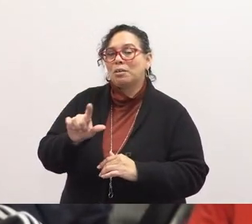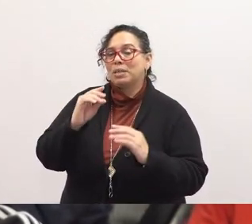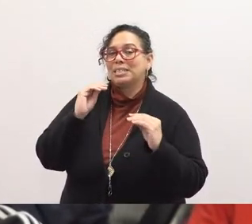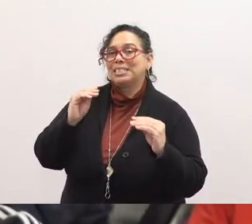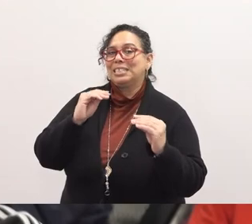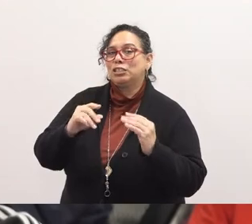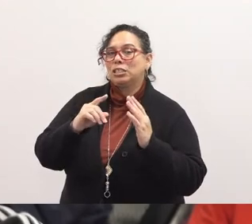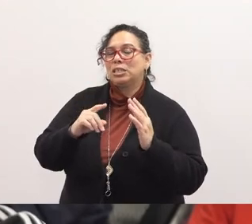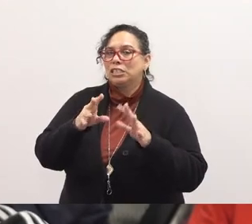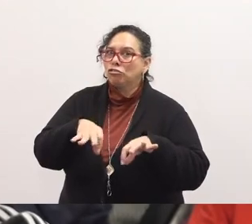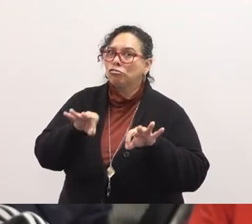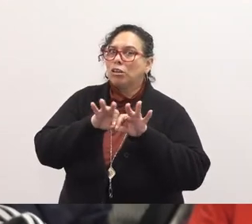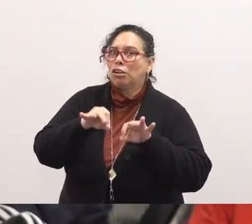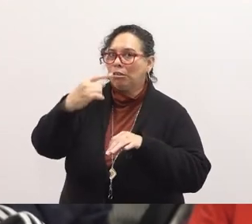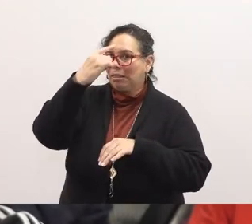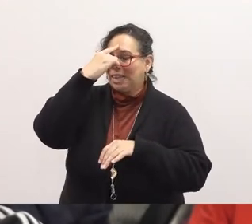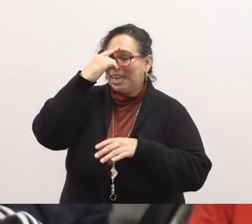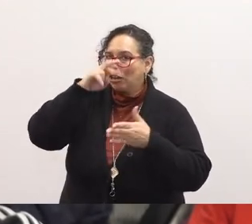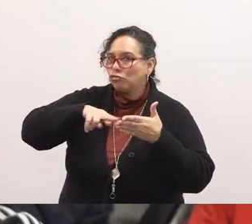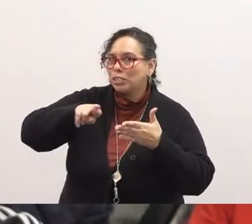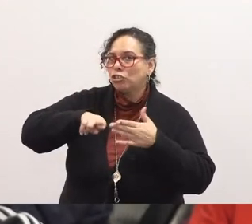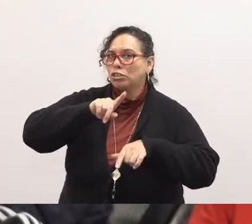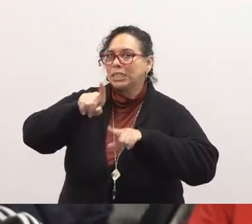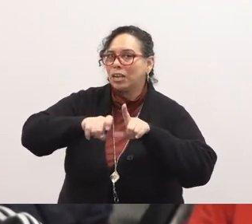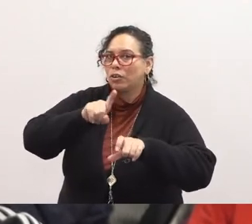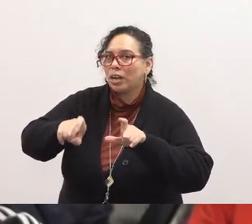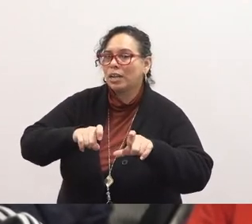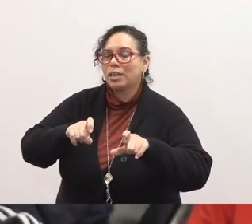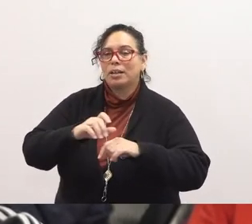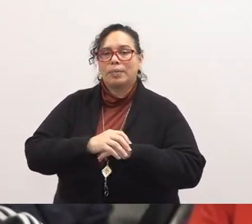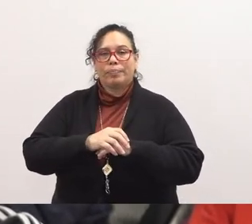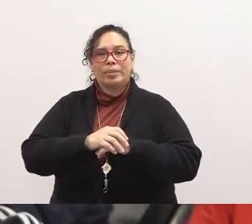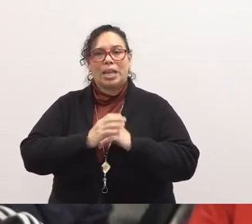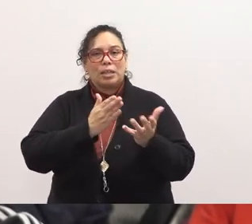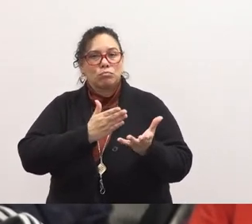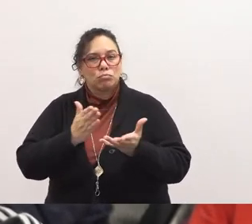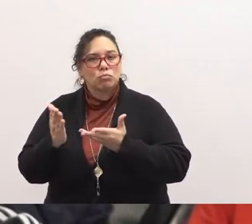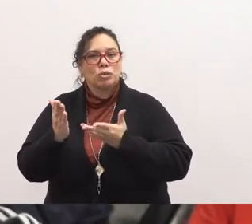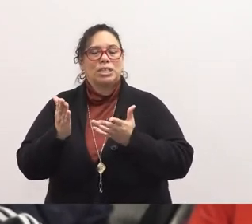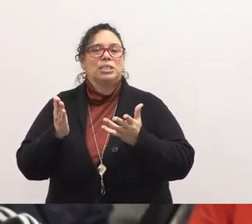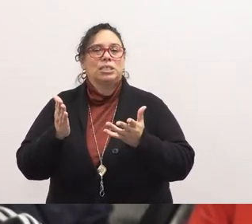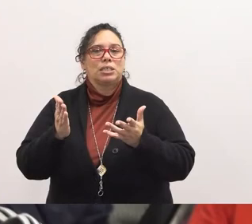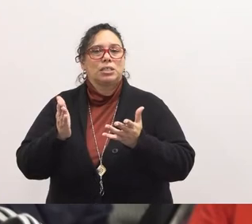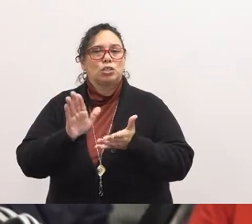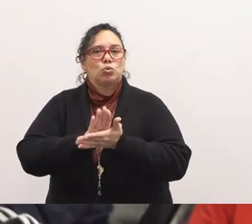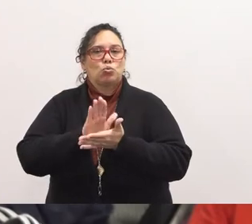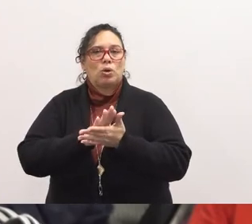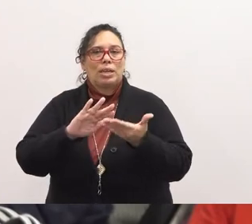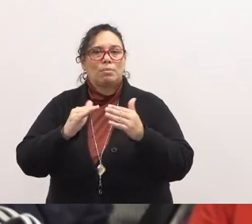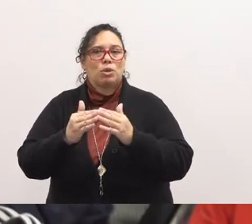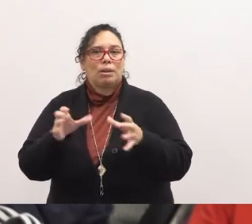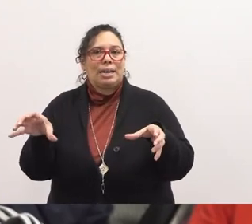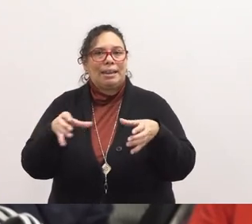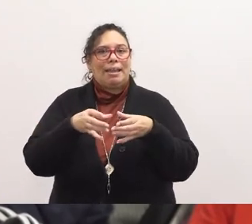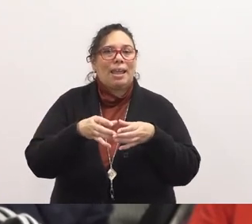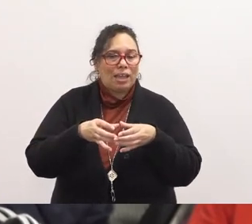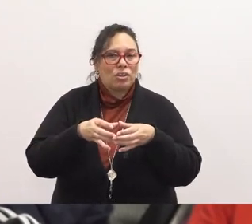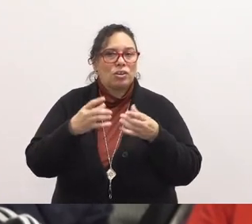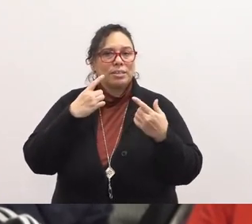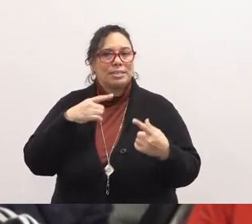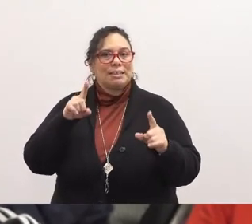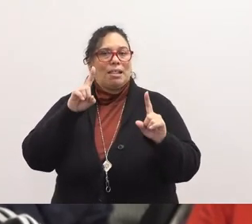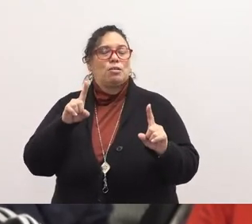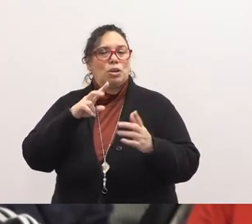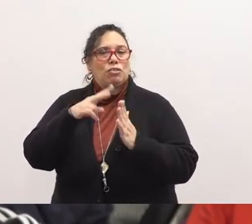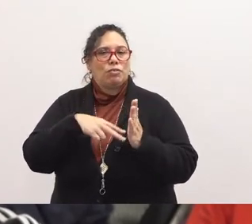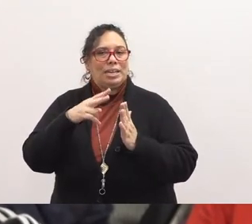critical thinking and research and inquiry. Give them a librarian who brings their school community together to celebrate reading. Let us